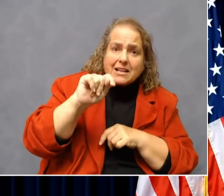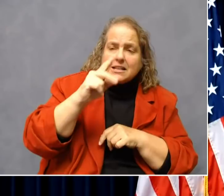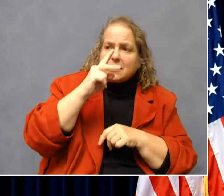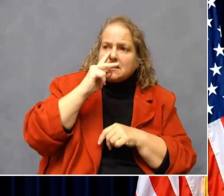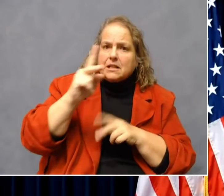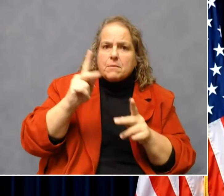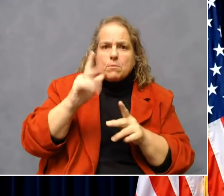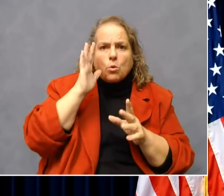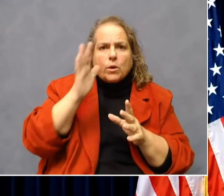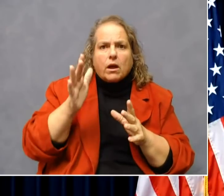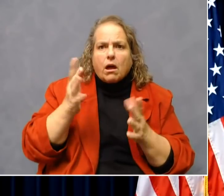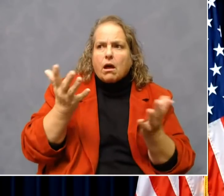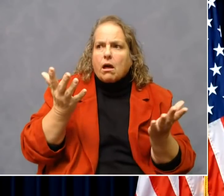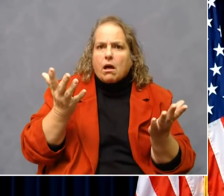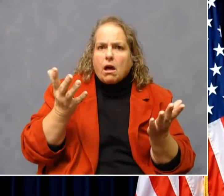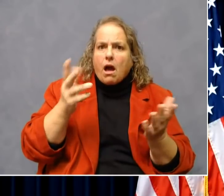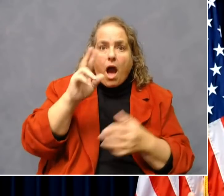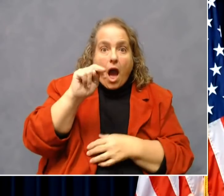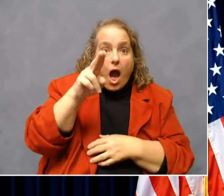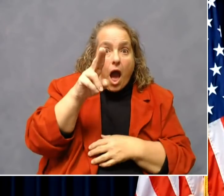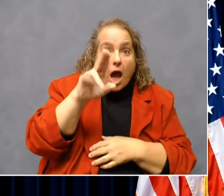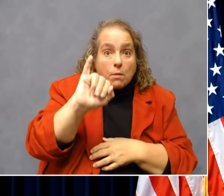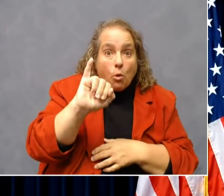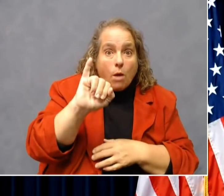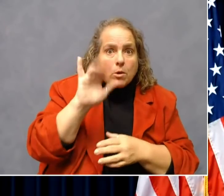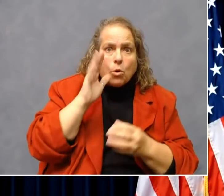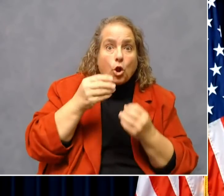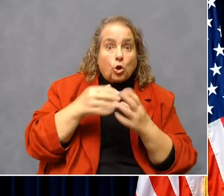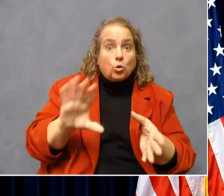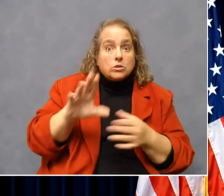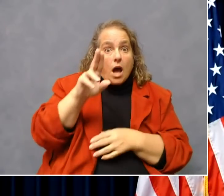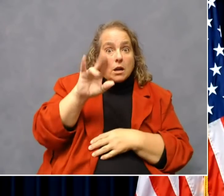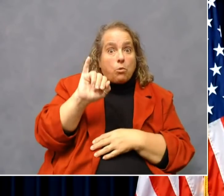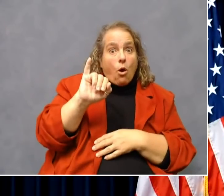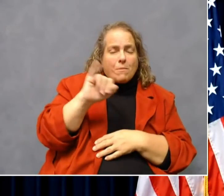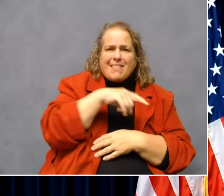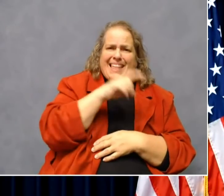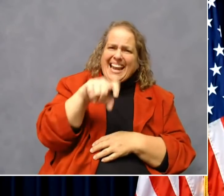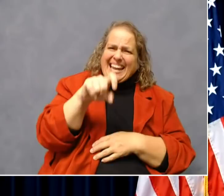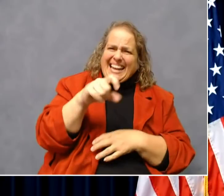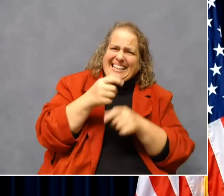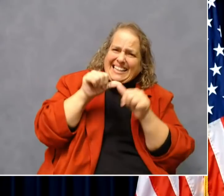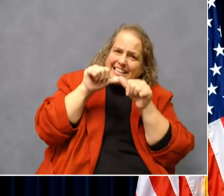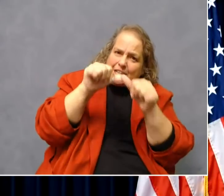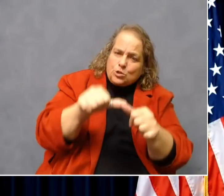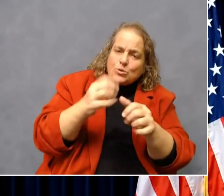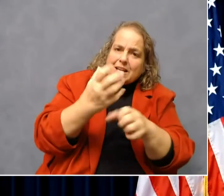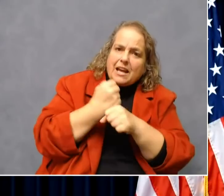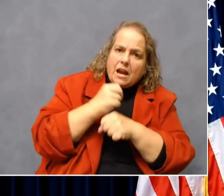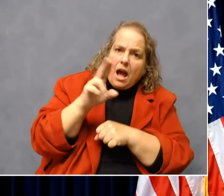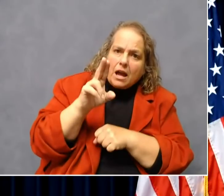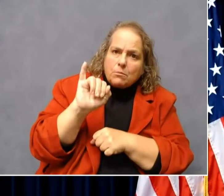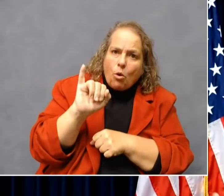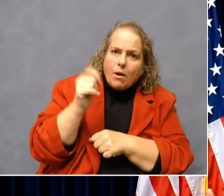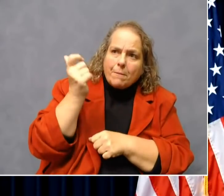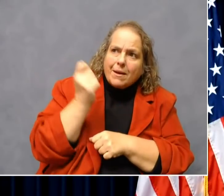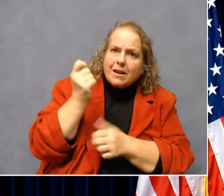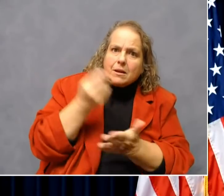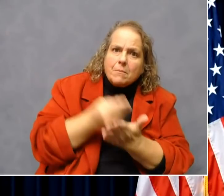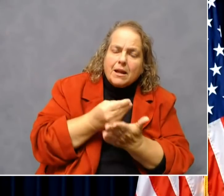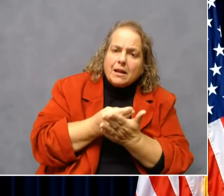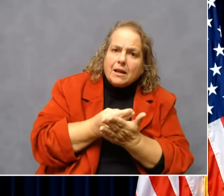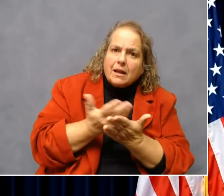that they are currently getting at a time when they need to continue getting it. We're going to see all funding dry up